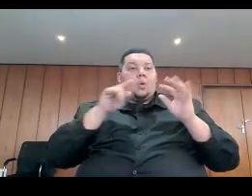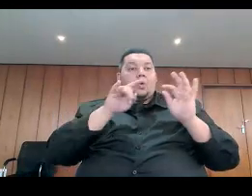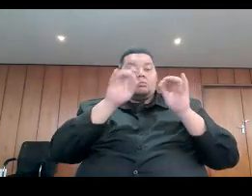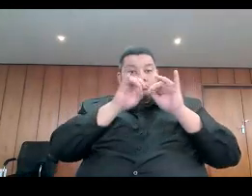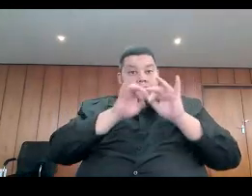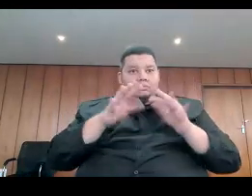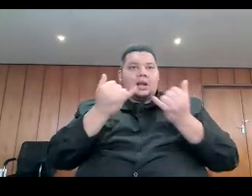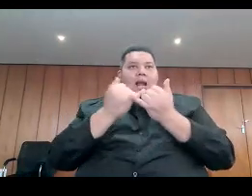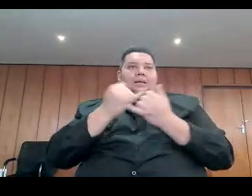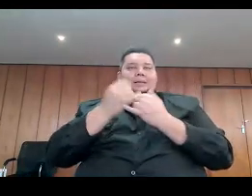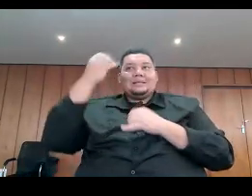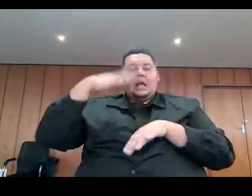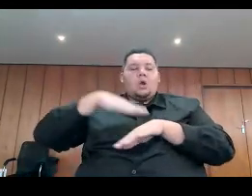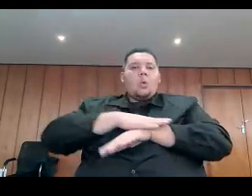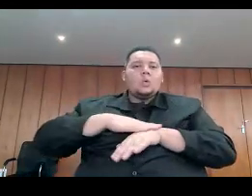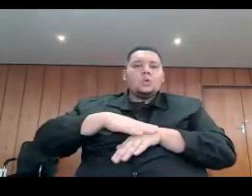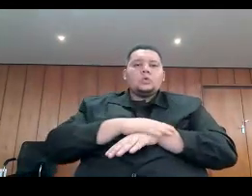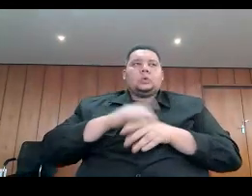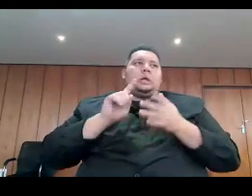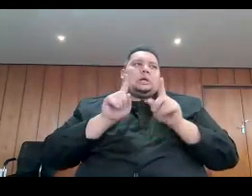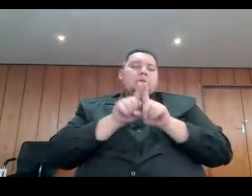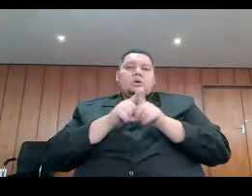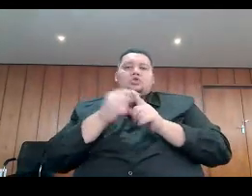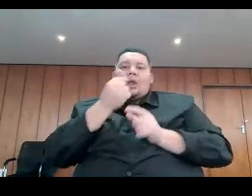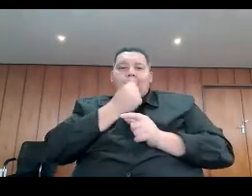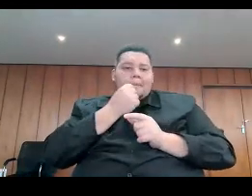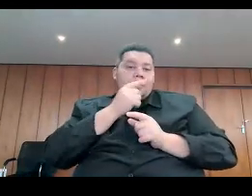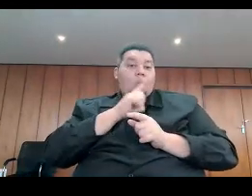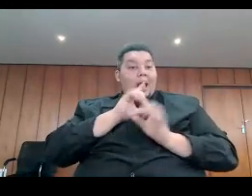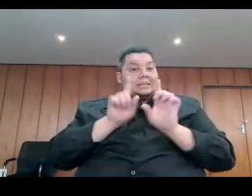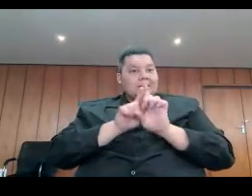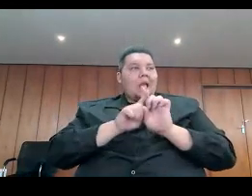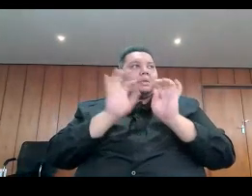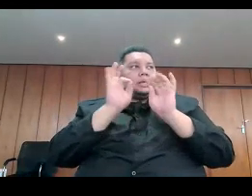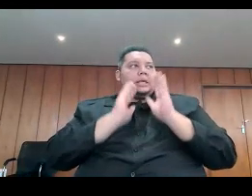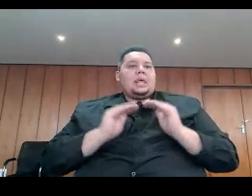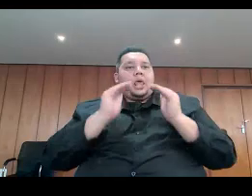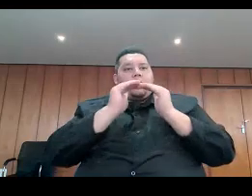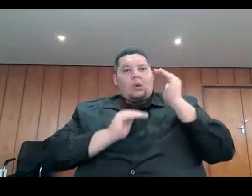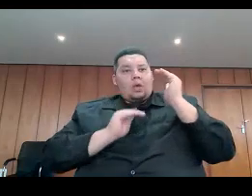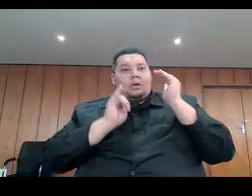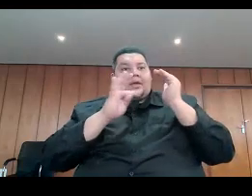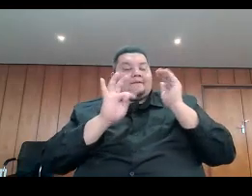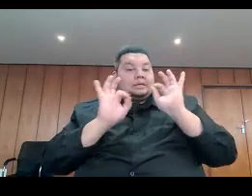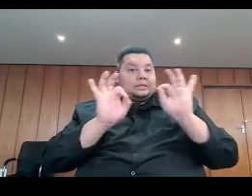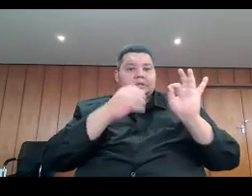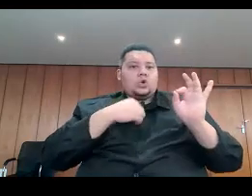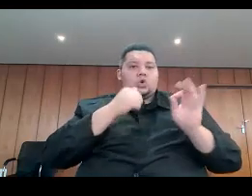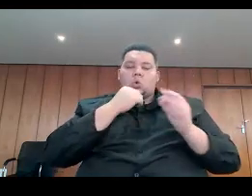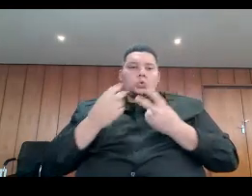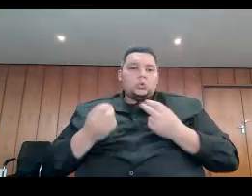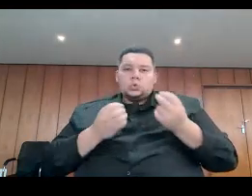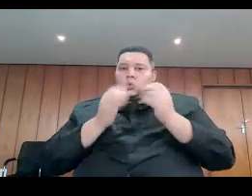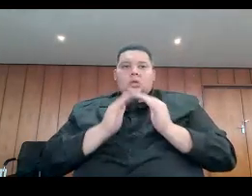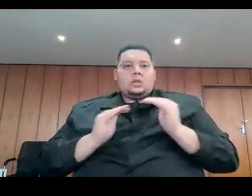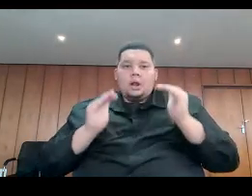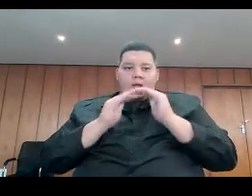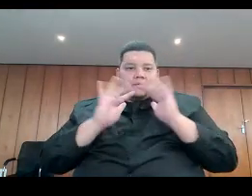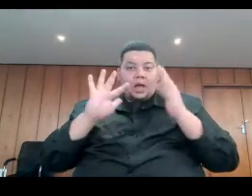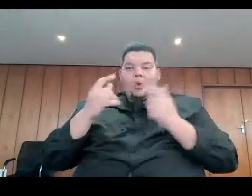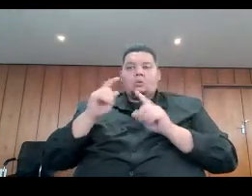like sunscreens, lip balms, because it is an inequity if it's not being done at the level of how medication